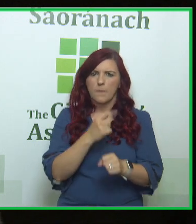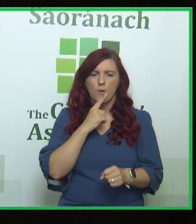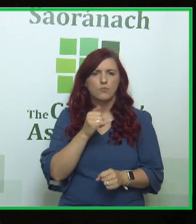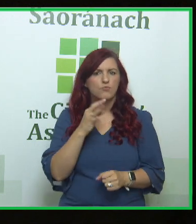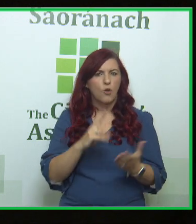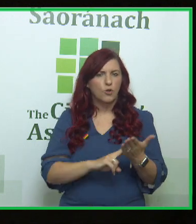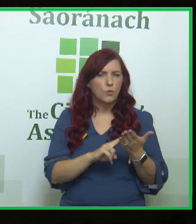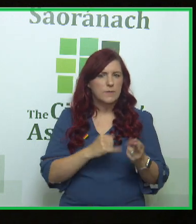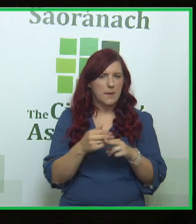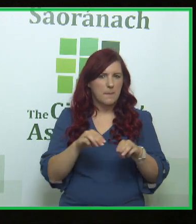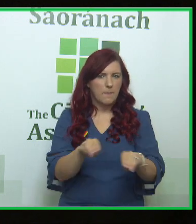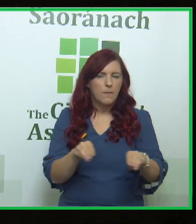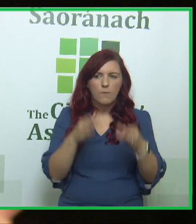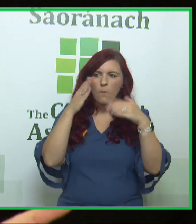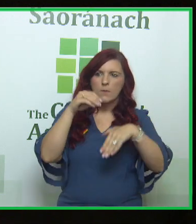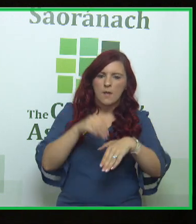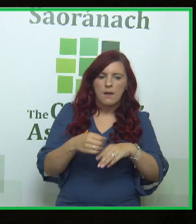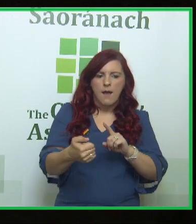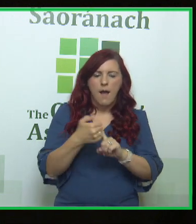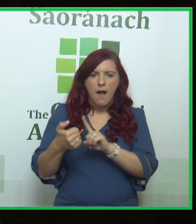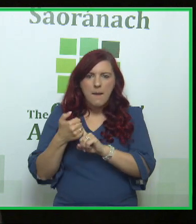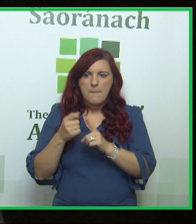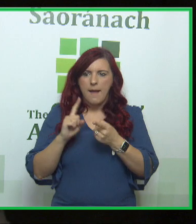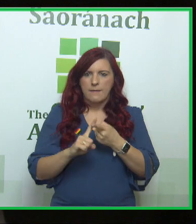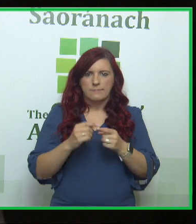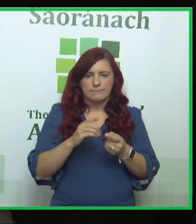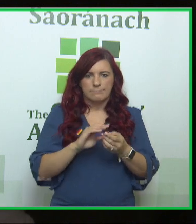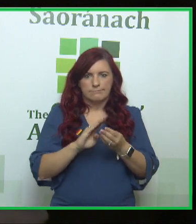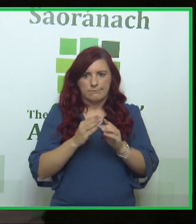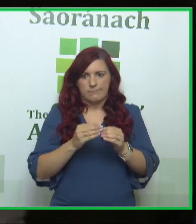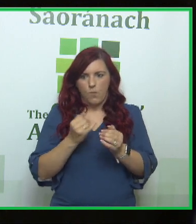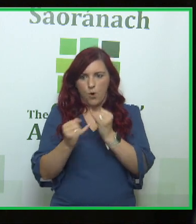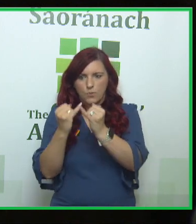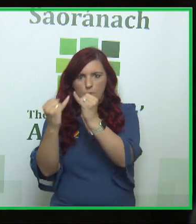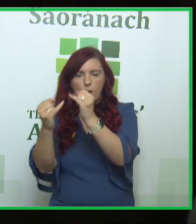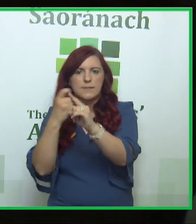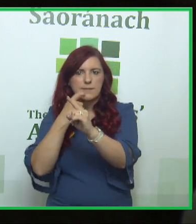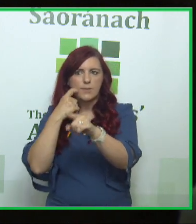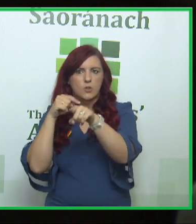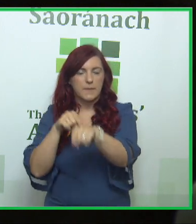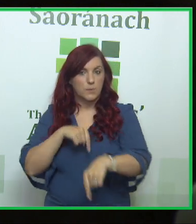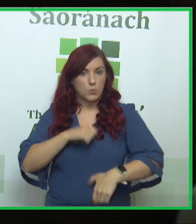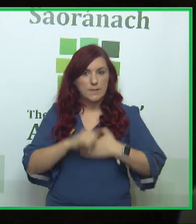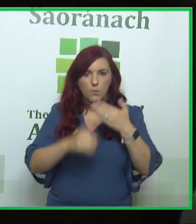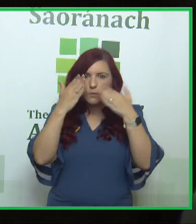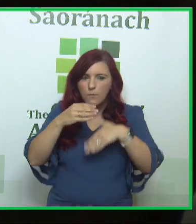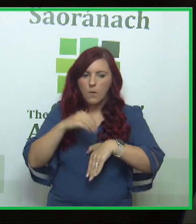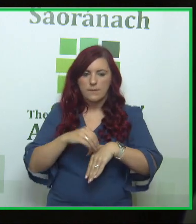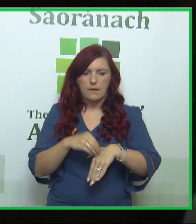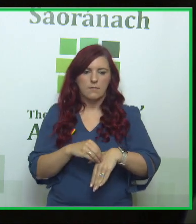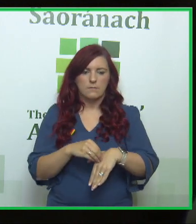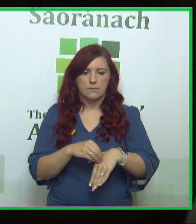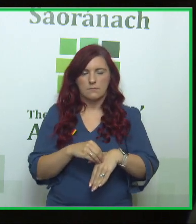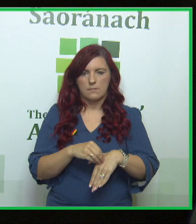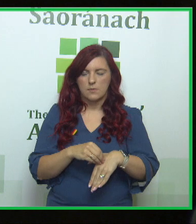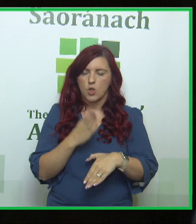level, focusing on harms all the way up to addiction and dependency. And today I want to talk to you about something that's really close